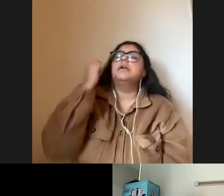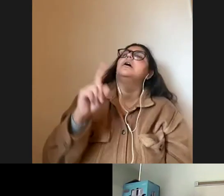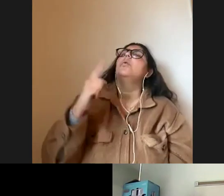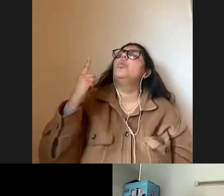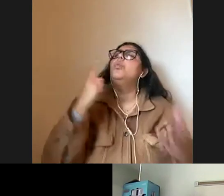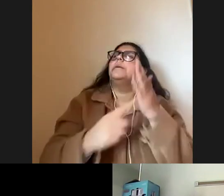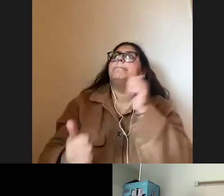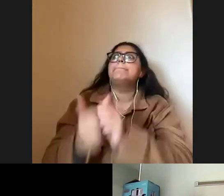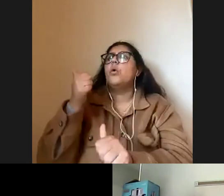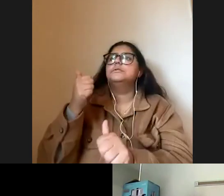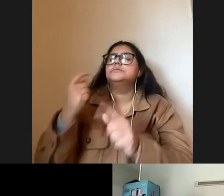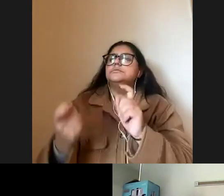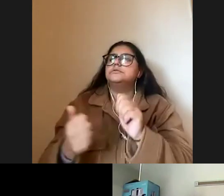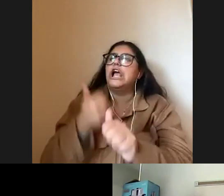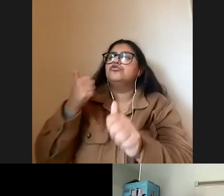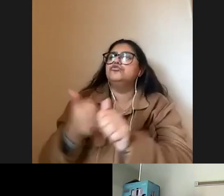dangerous fish?